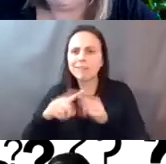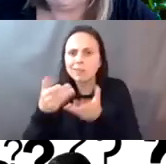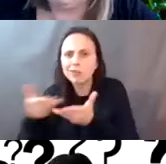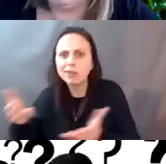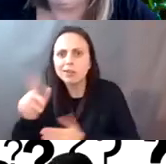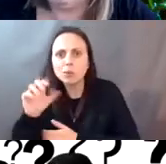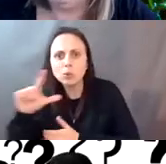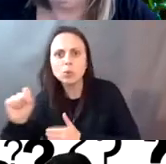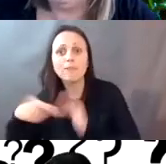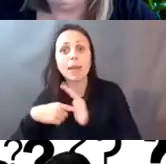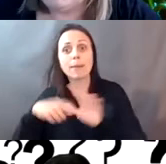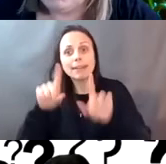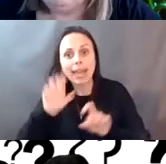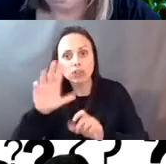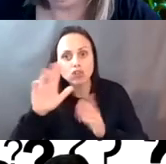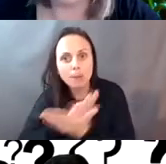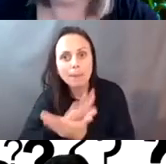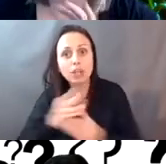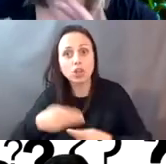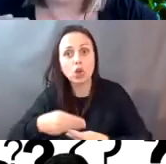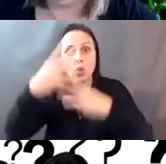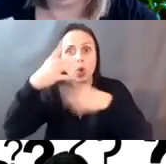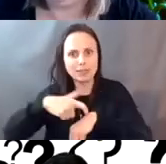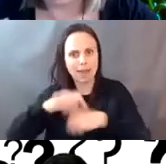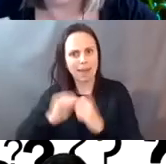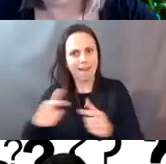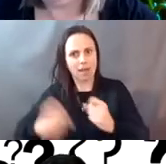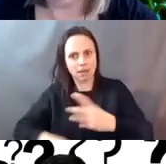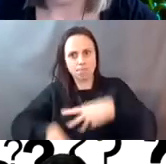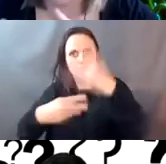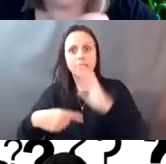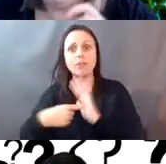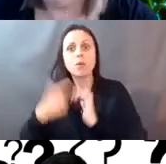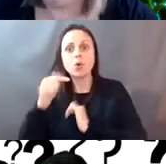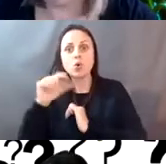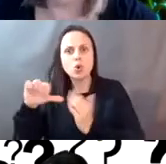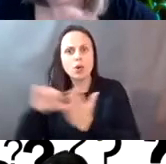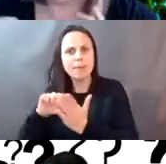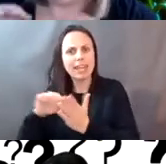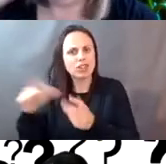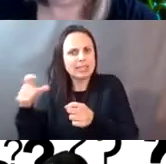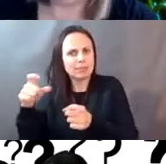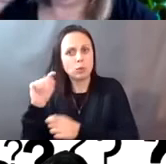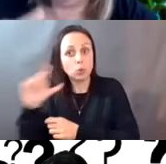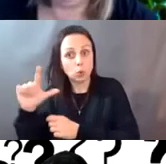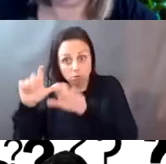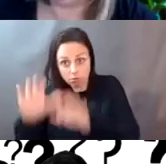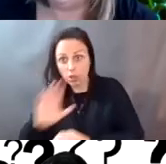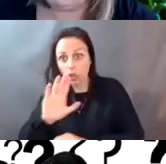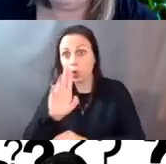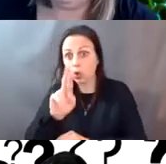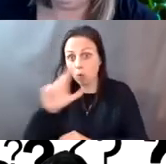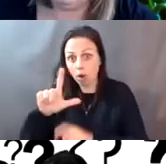your page load time. Like if you Google page speed, tool, and you can put your URL and it will tell